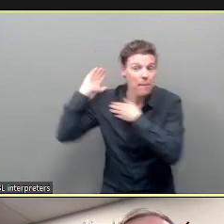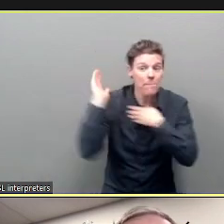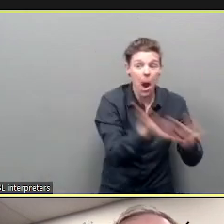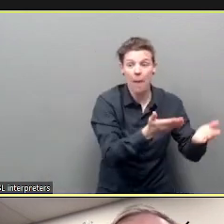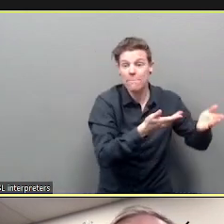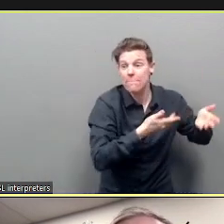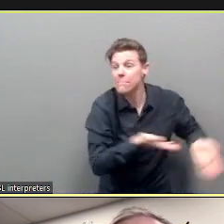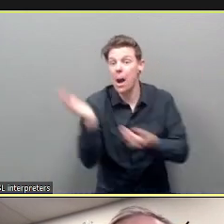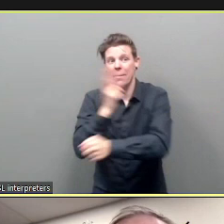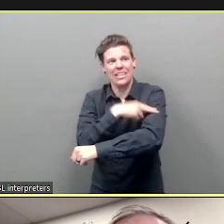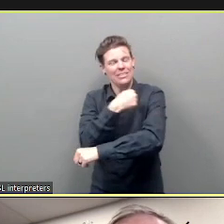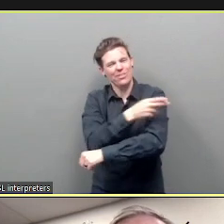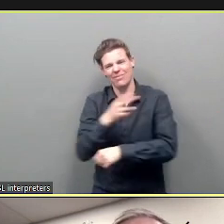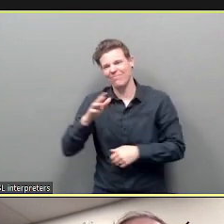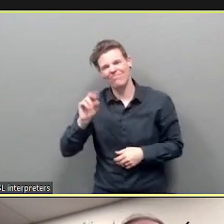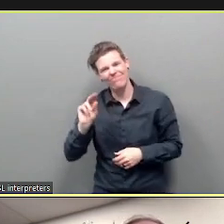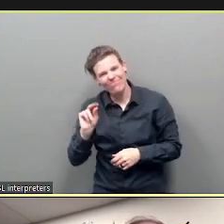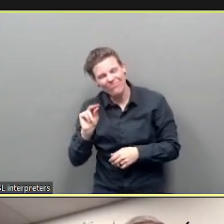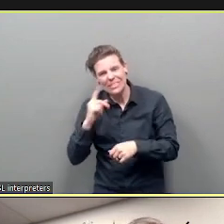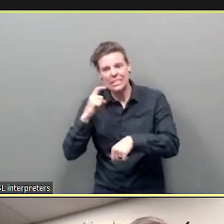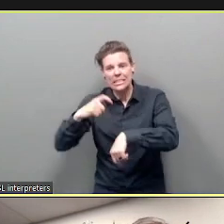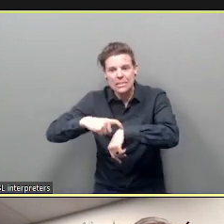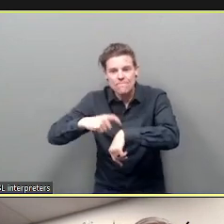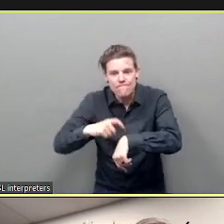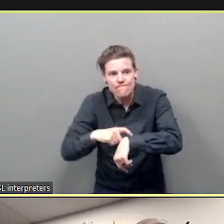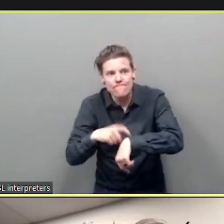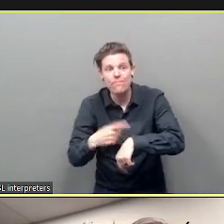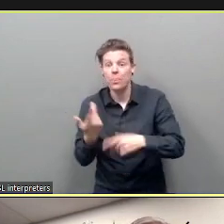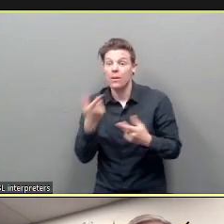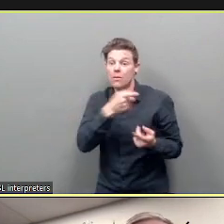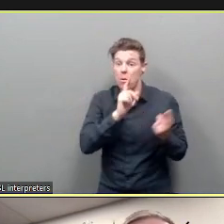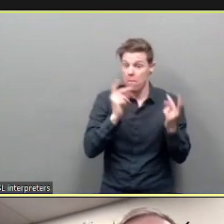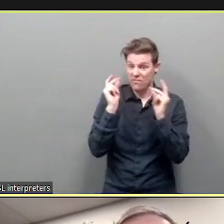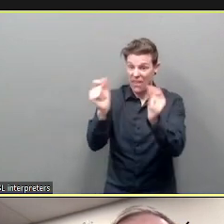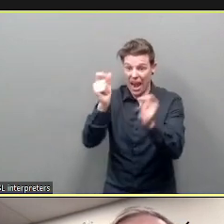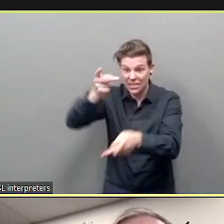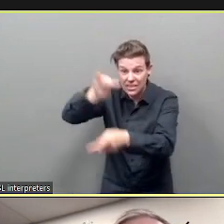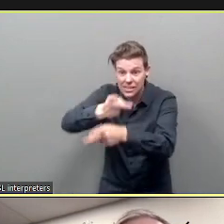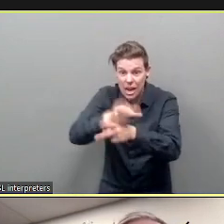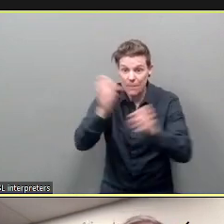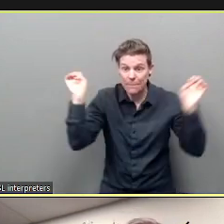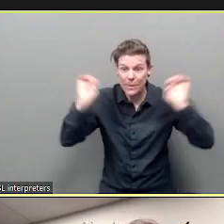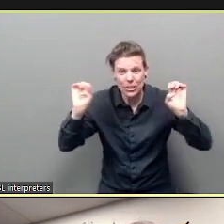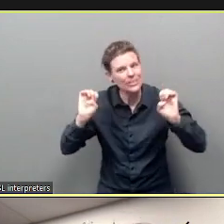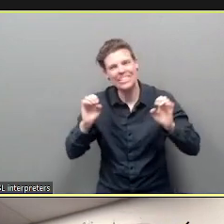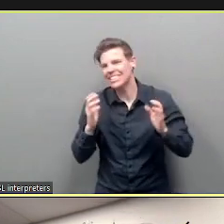into the emergency room immediately, get us to the cath lab within the